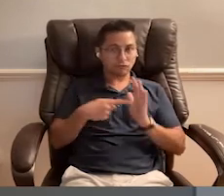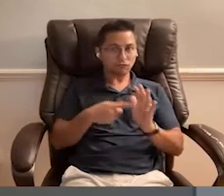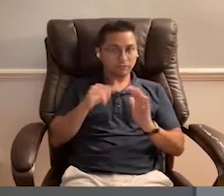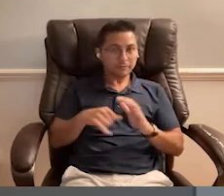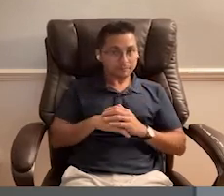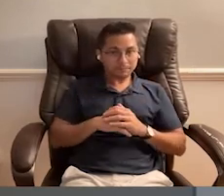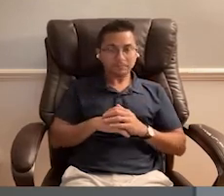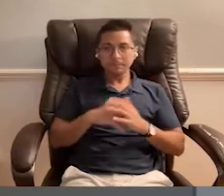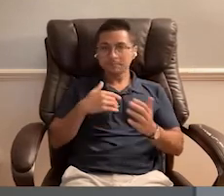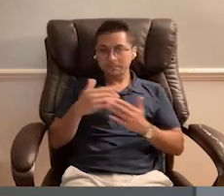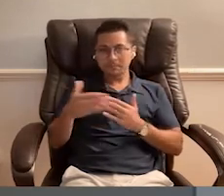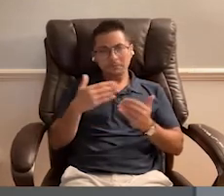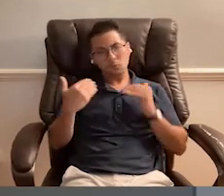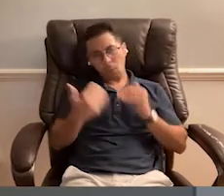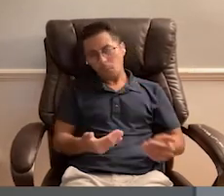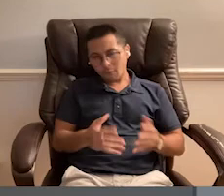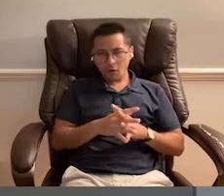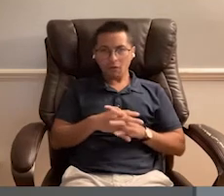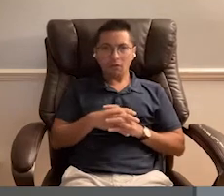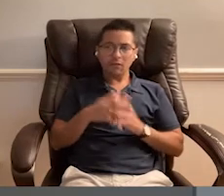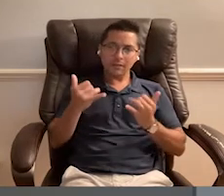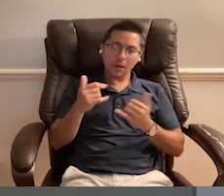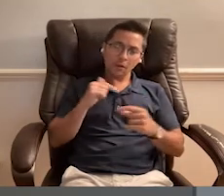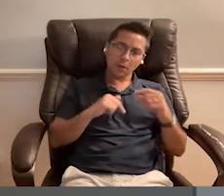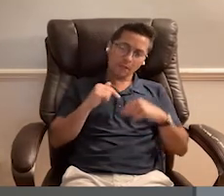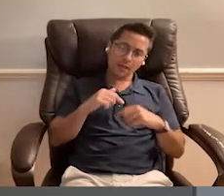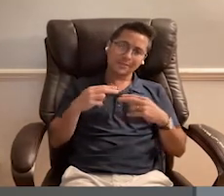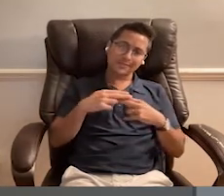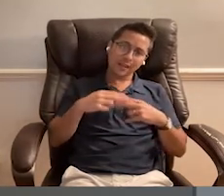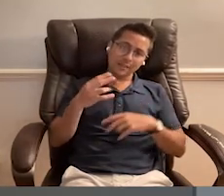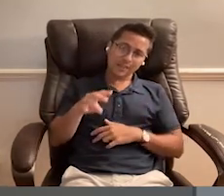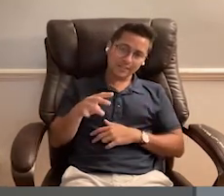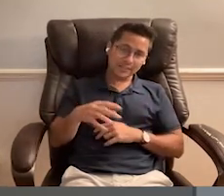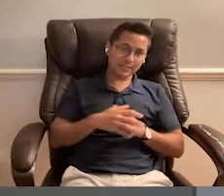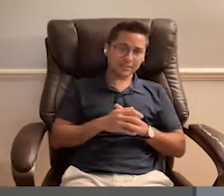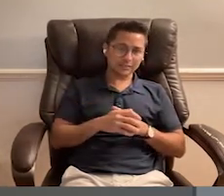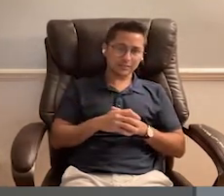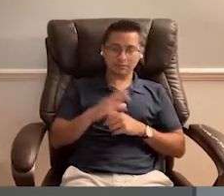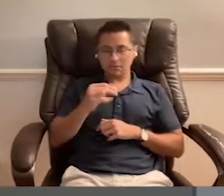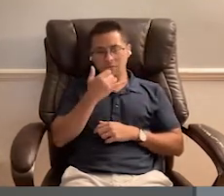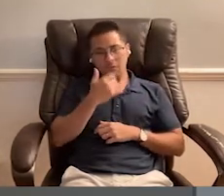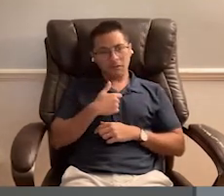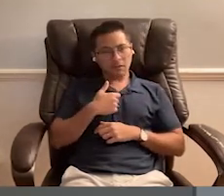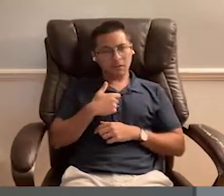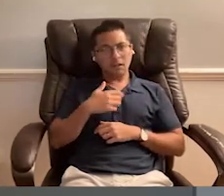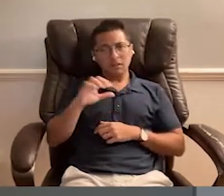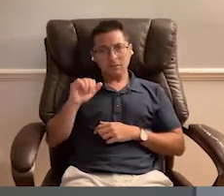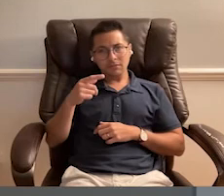and you have to have evidence showing in that conversation. So anyway, let's move along. So now we're going back to slide